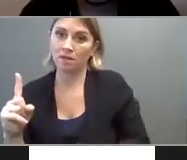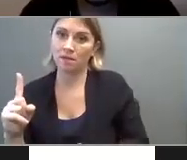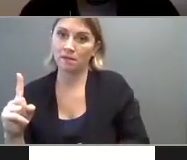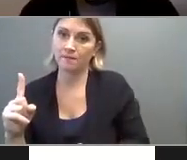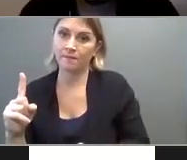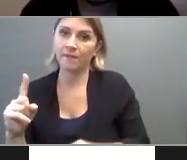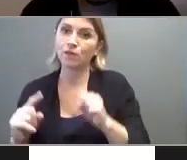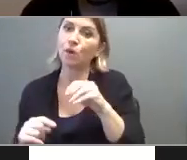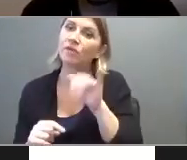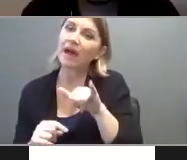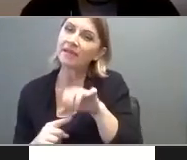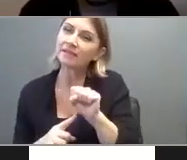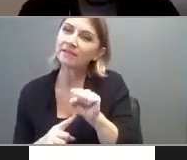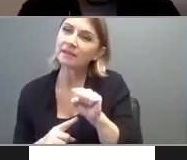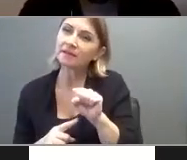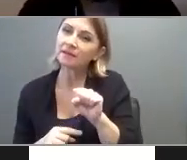that is